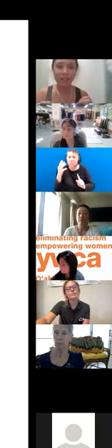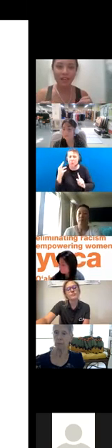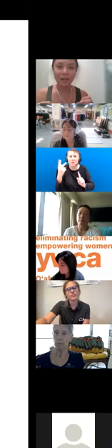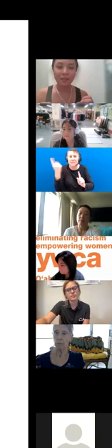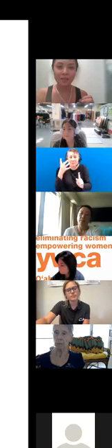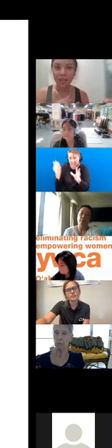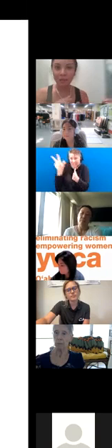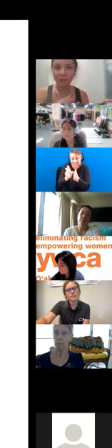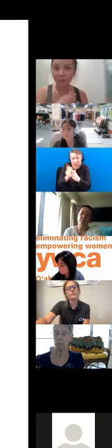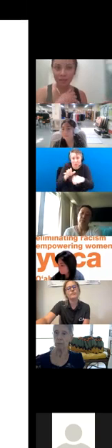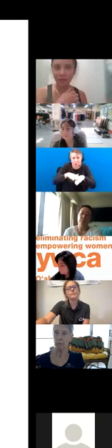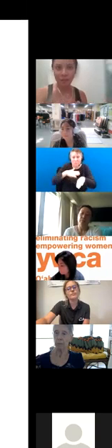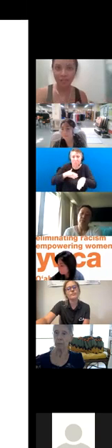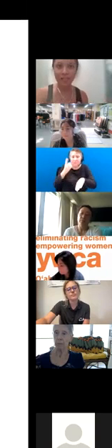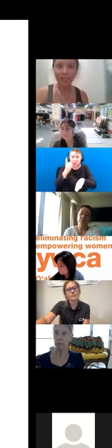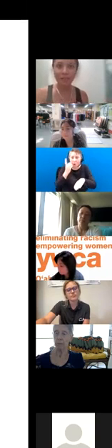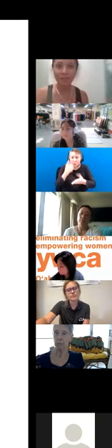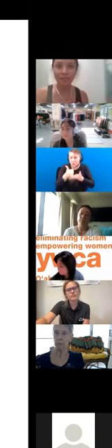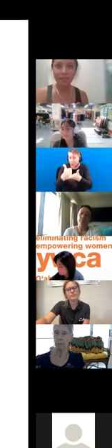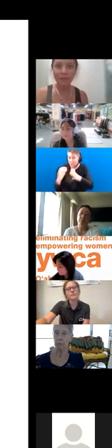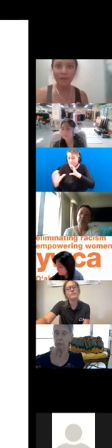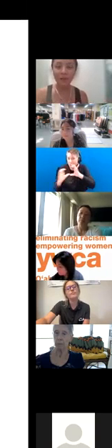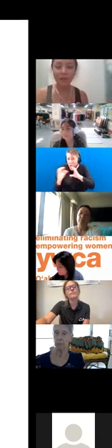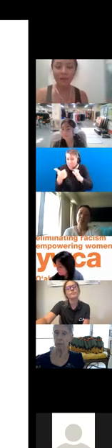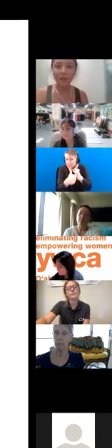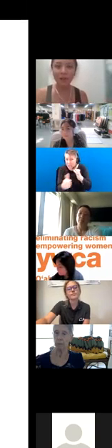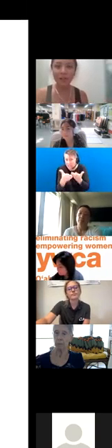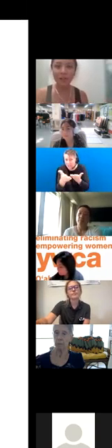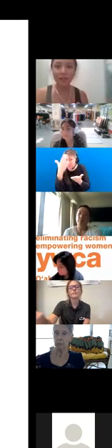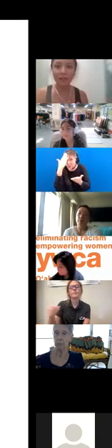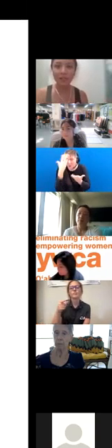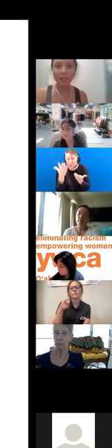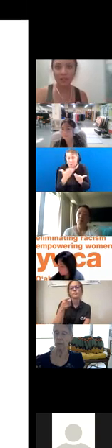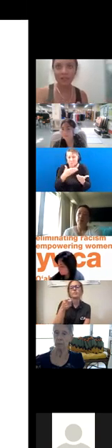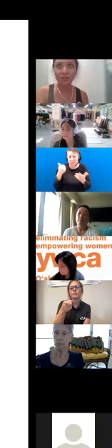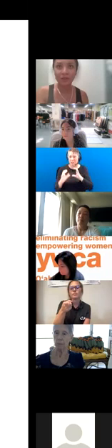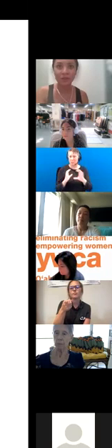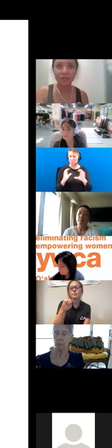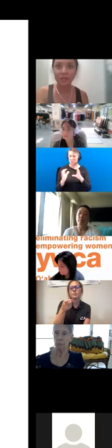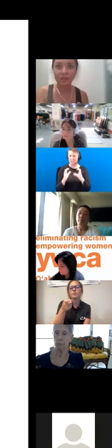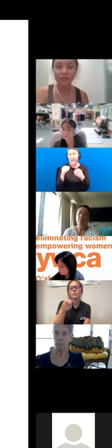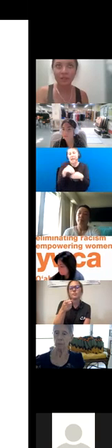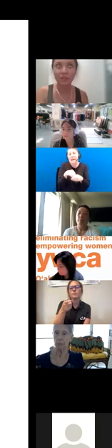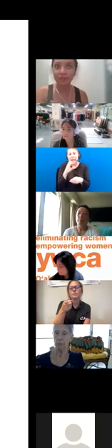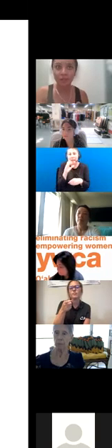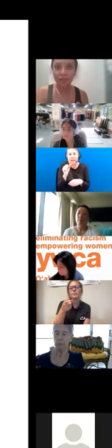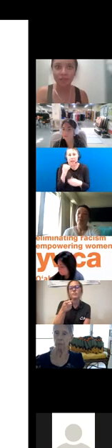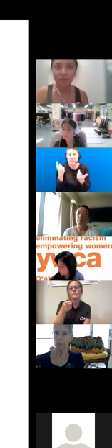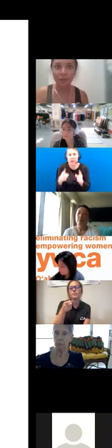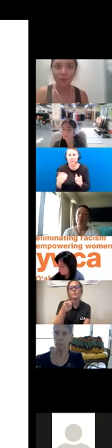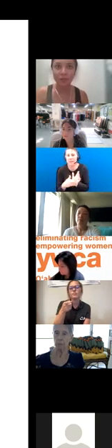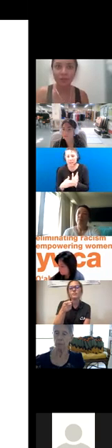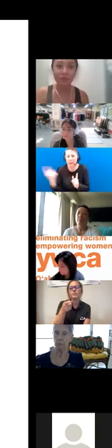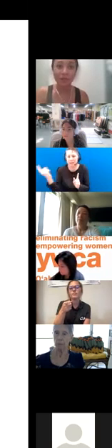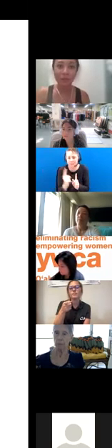download to help with communicating better on our end, in case, you know, there isn't if there isn't